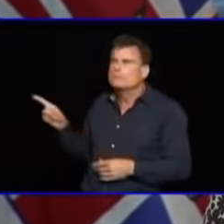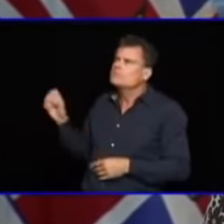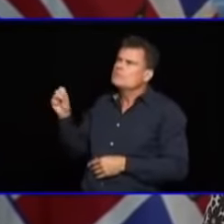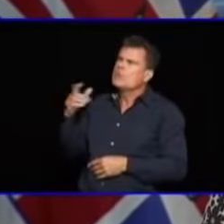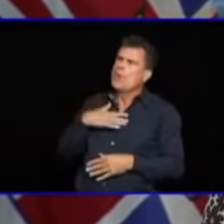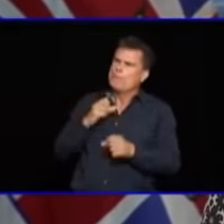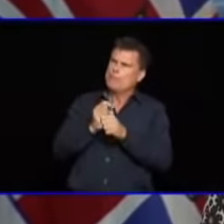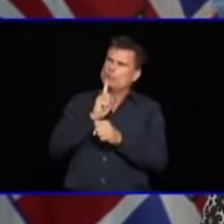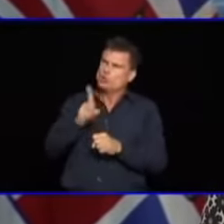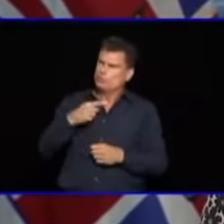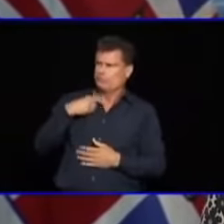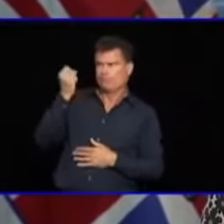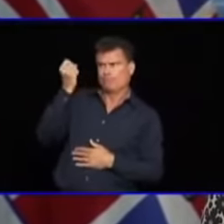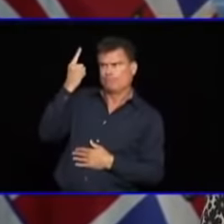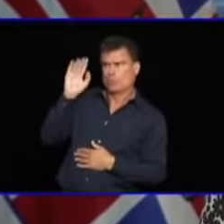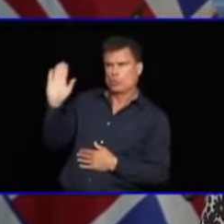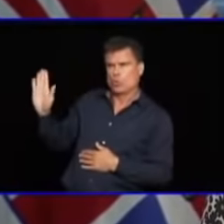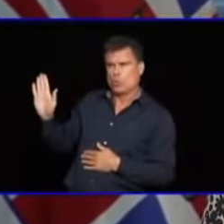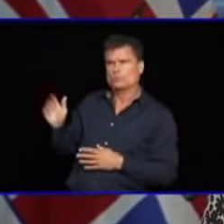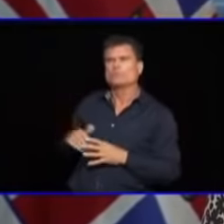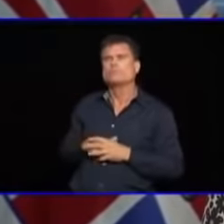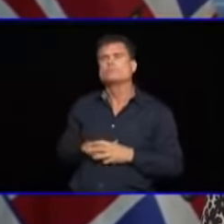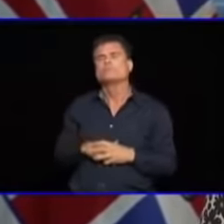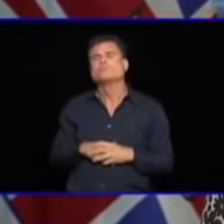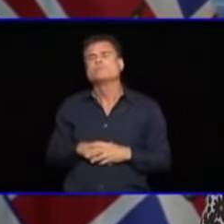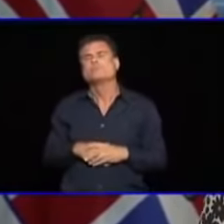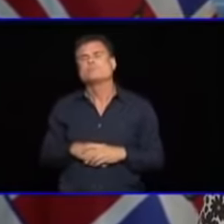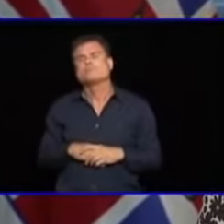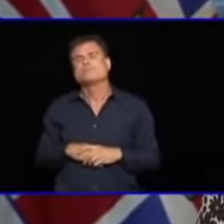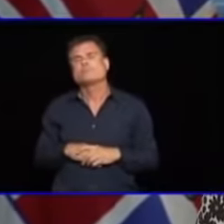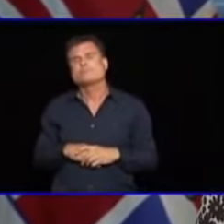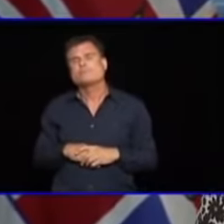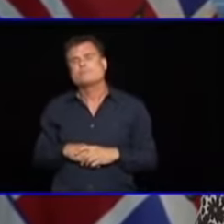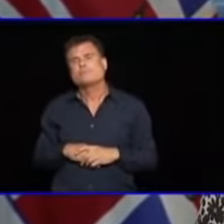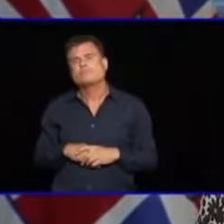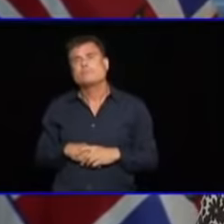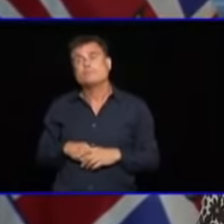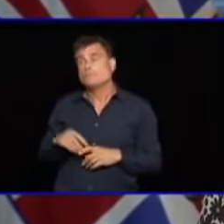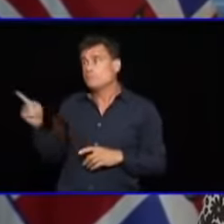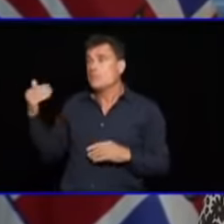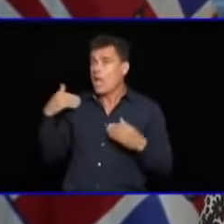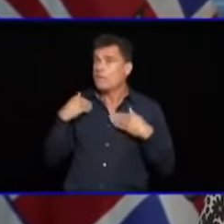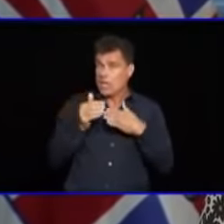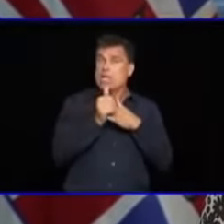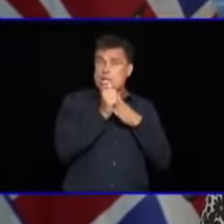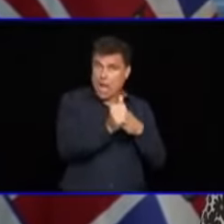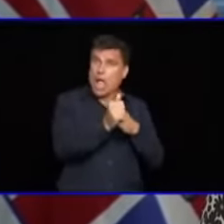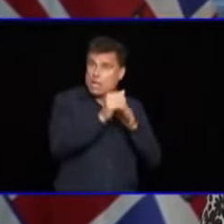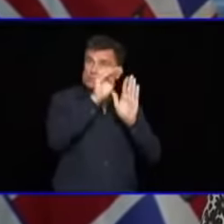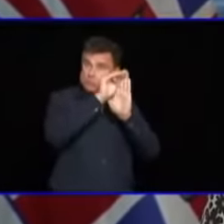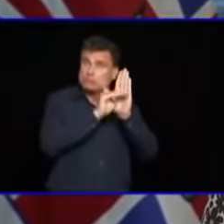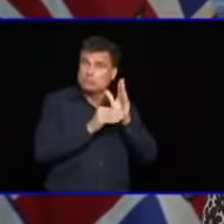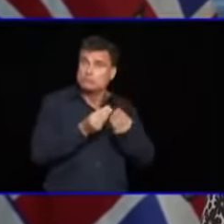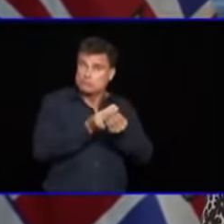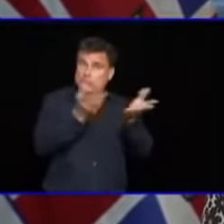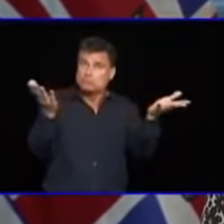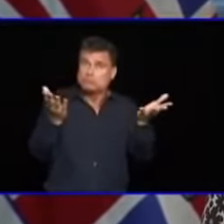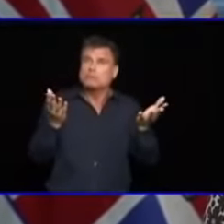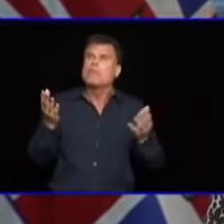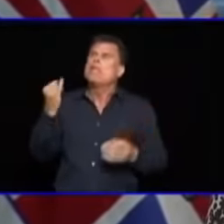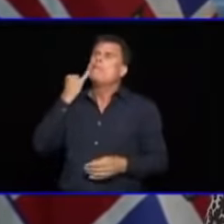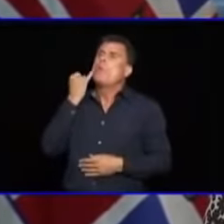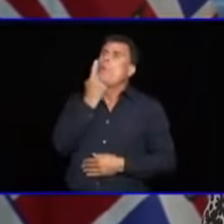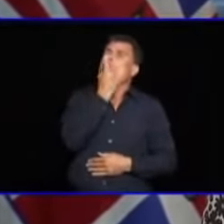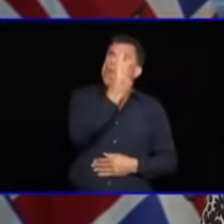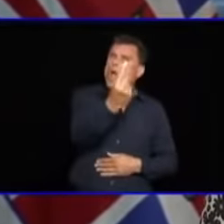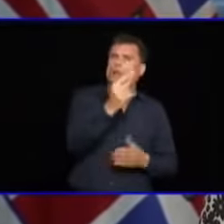Sure that I understand that answer. It is above and beyond what the guidance is now, but would